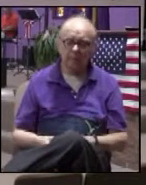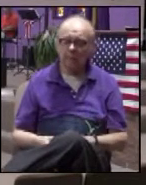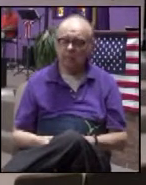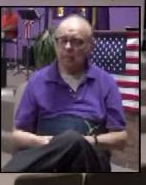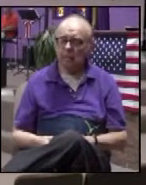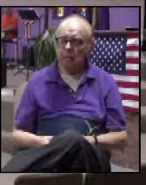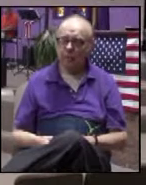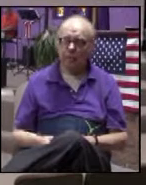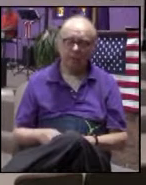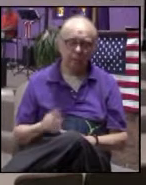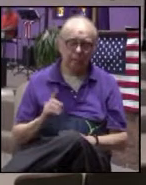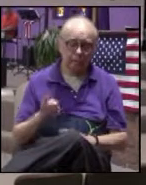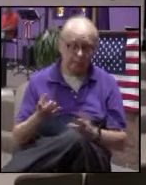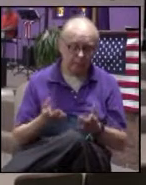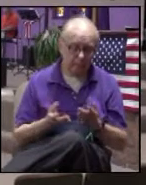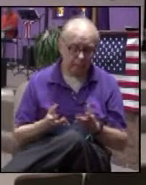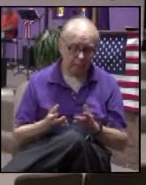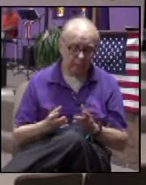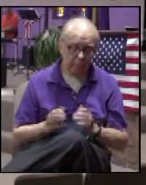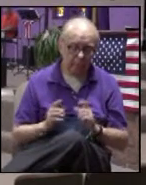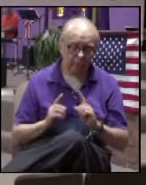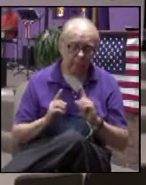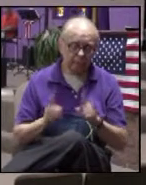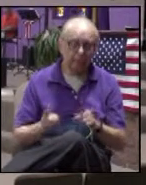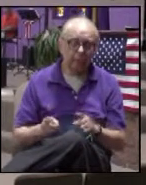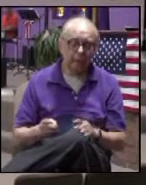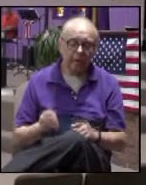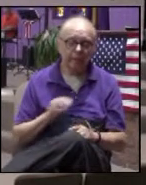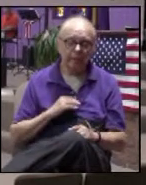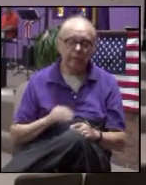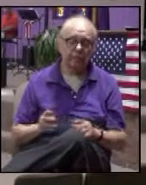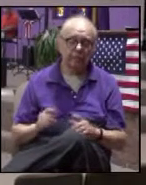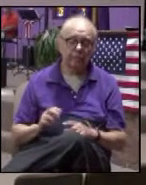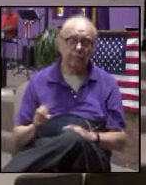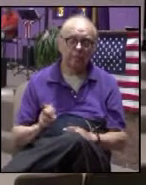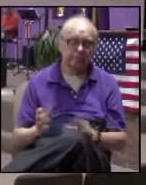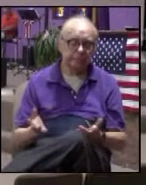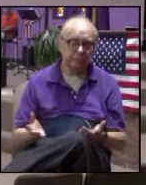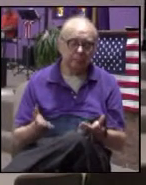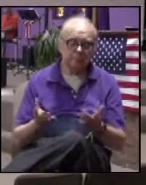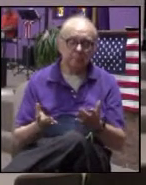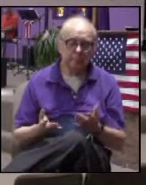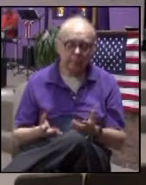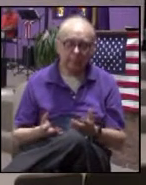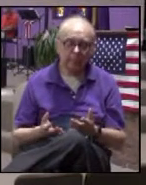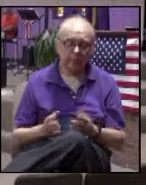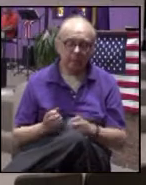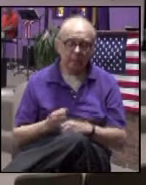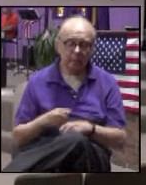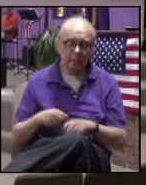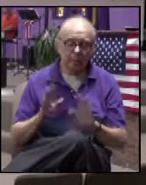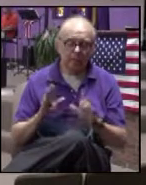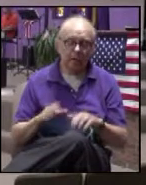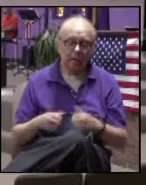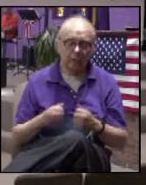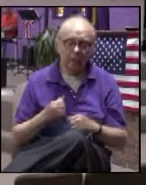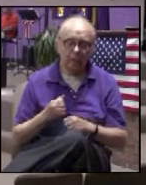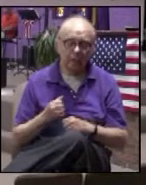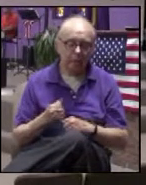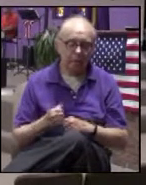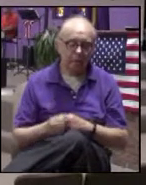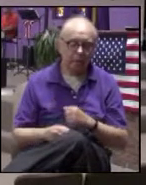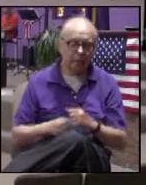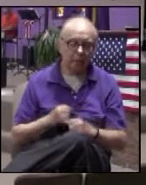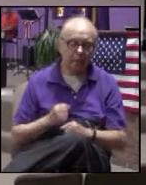are you going to be willing to go on a mission trip? Are you going to be willing to maybe give up a couple years of financial